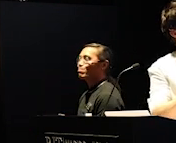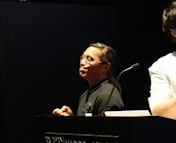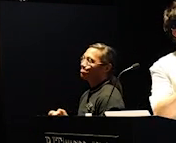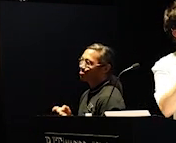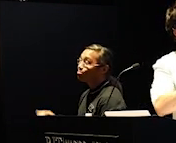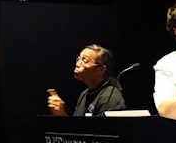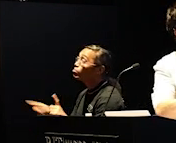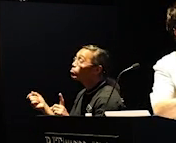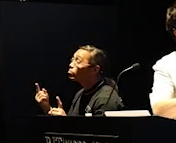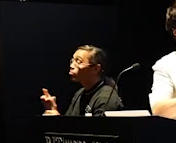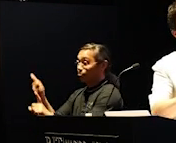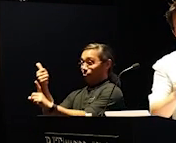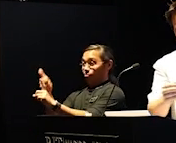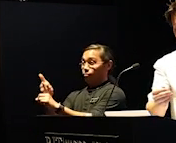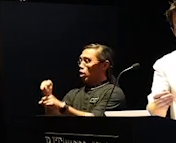that